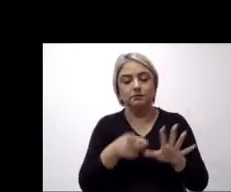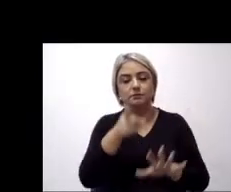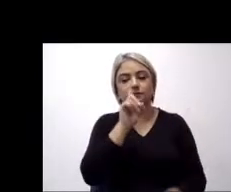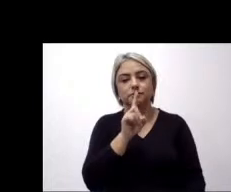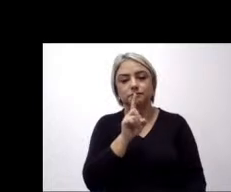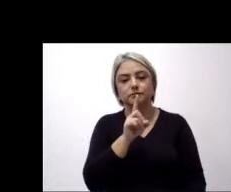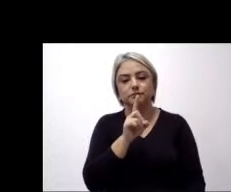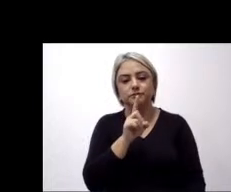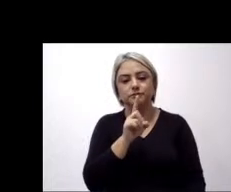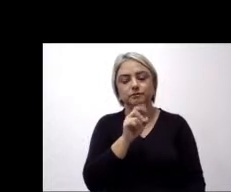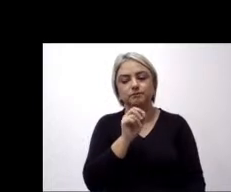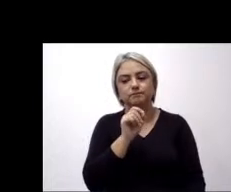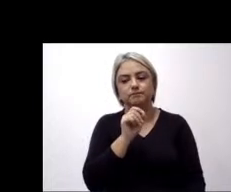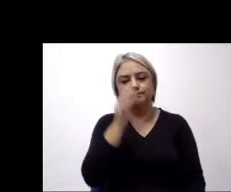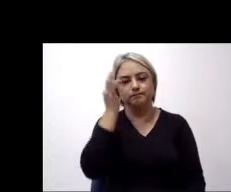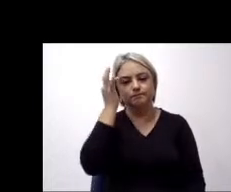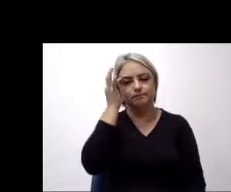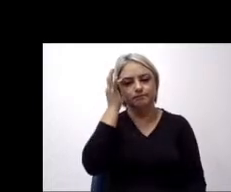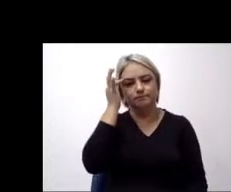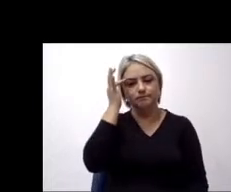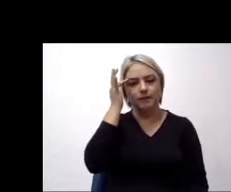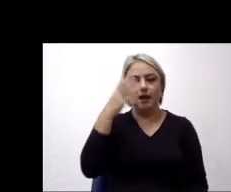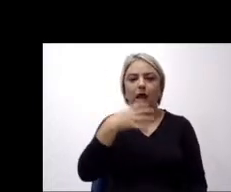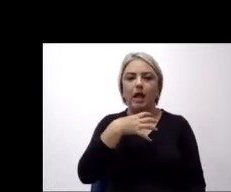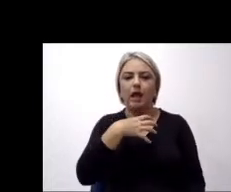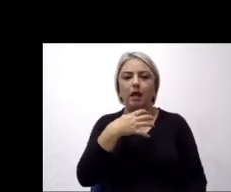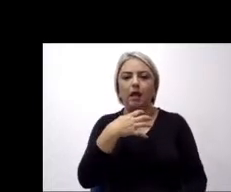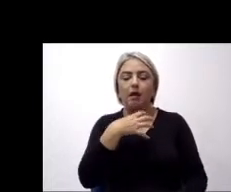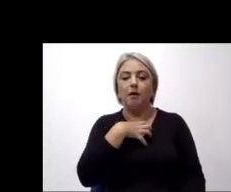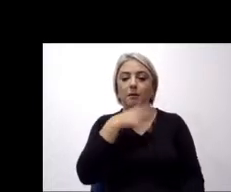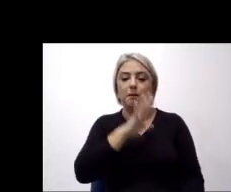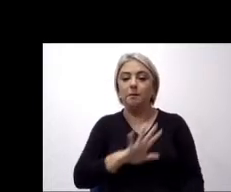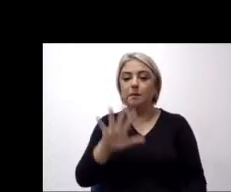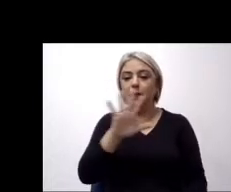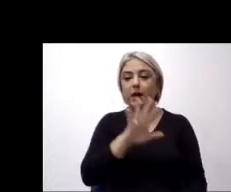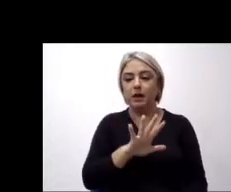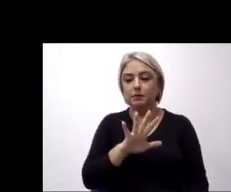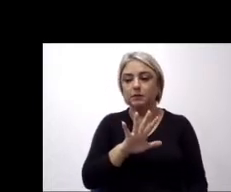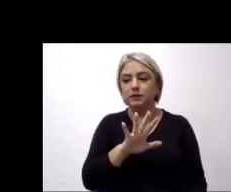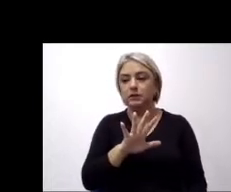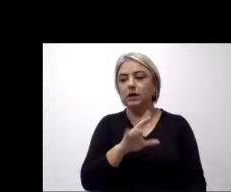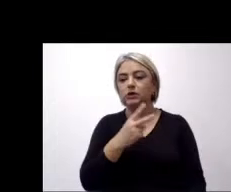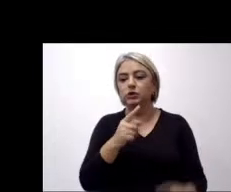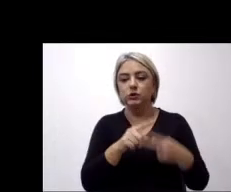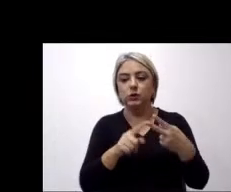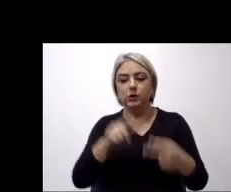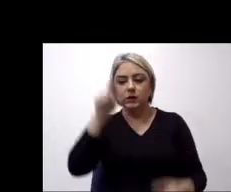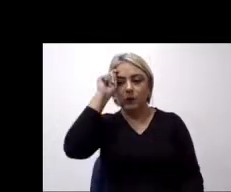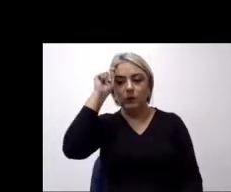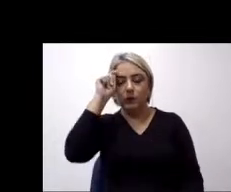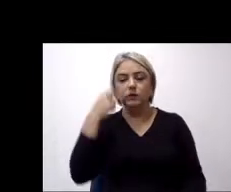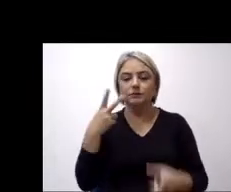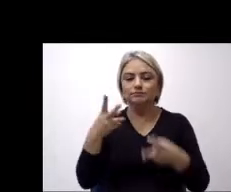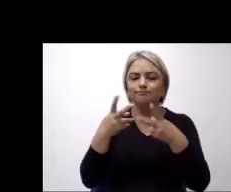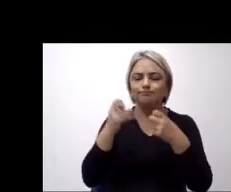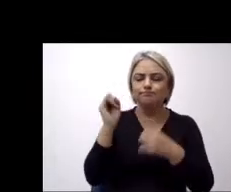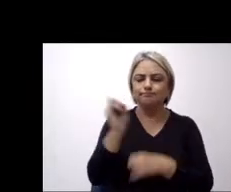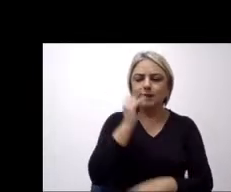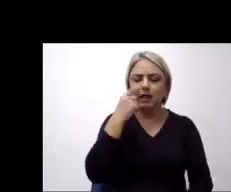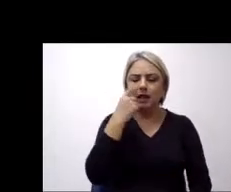philosophy, coming from Dewey and James. It's interesting to observe that the